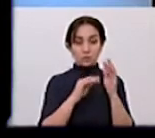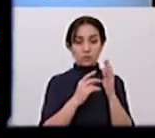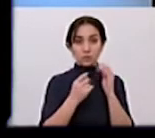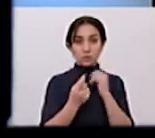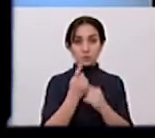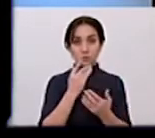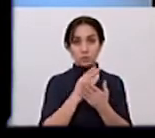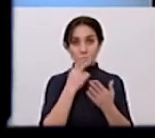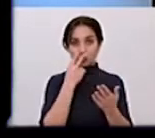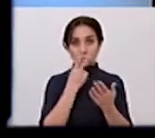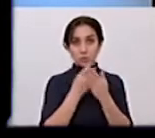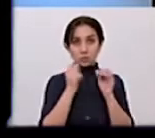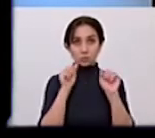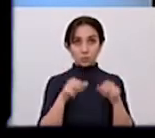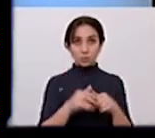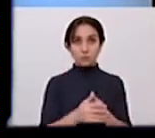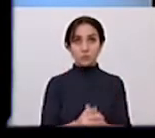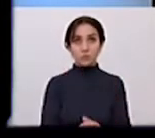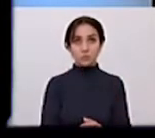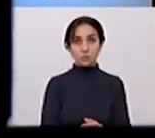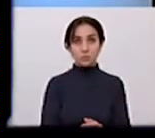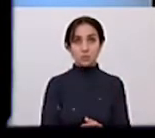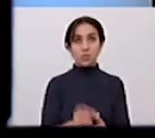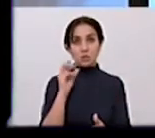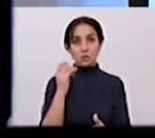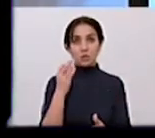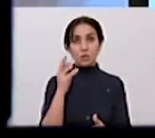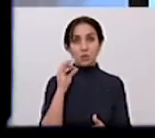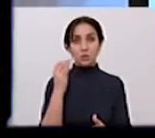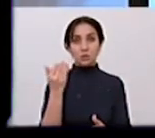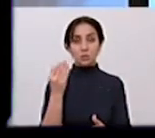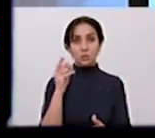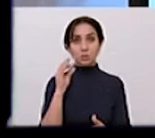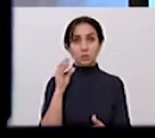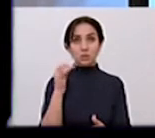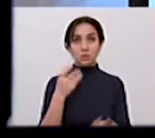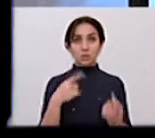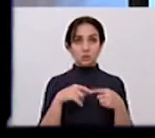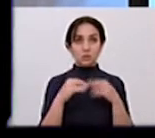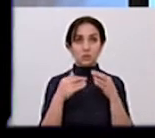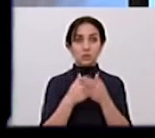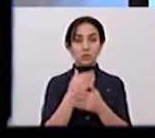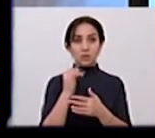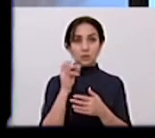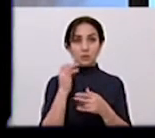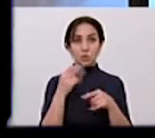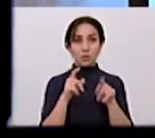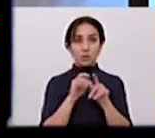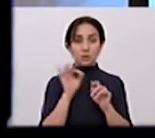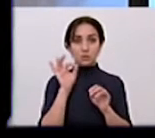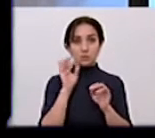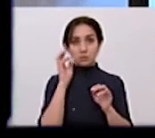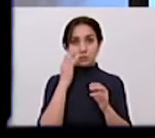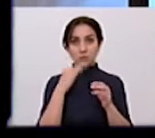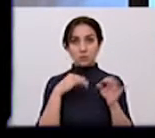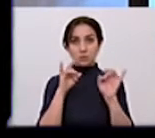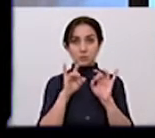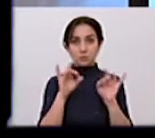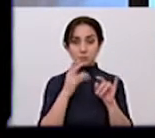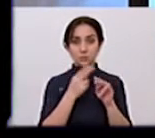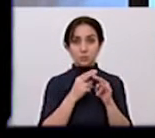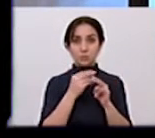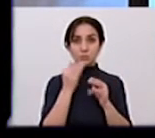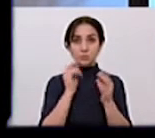biz kuzatishimiz mumkin ekan. Janubiy Sharqiy Osiyo mintaqasidagi yangi industrial davlatlar haqida